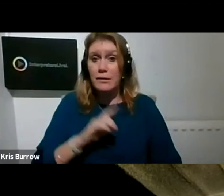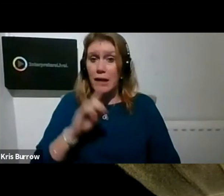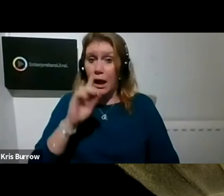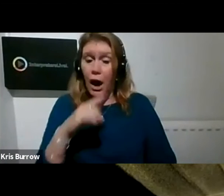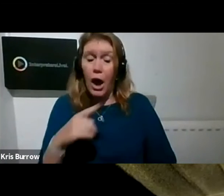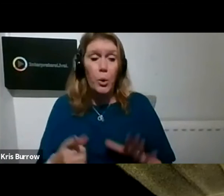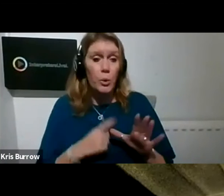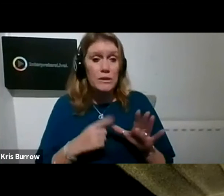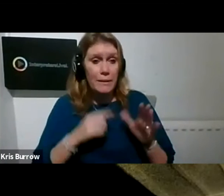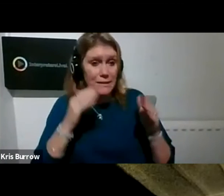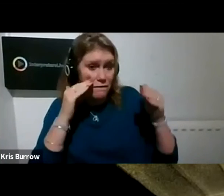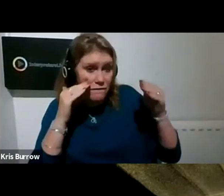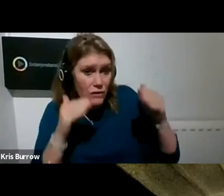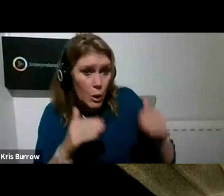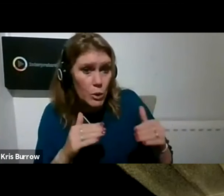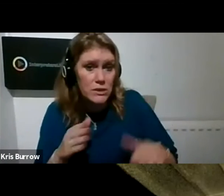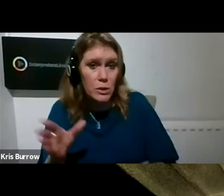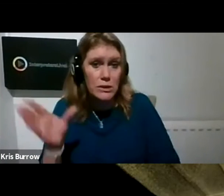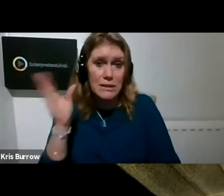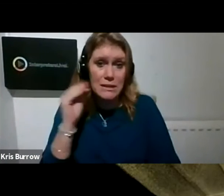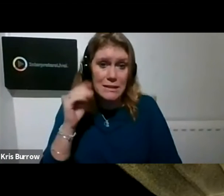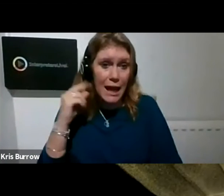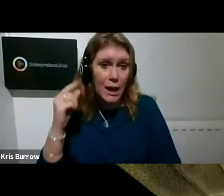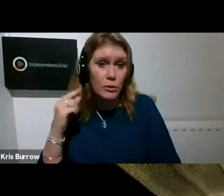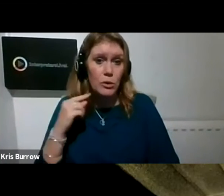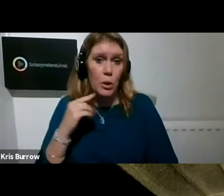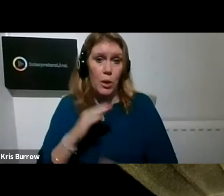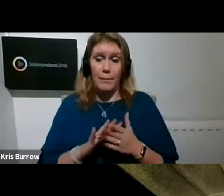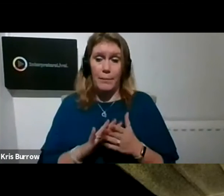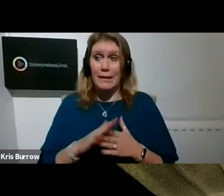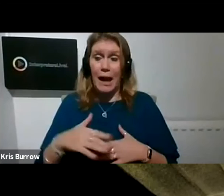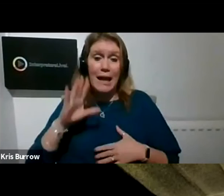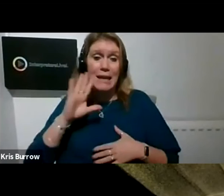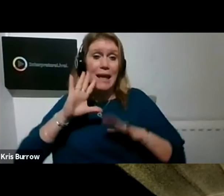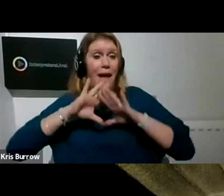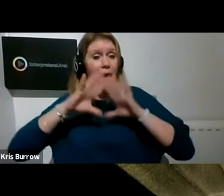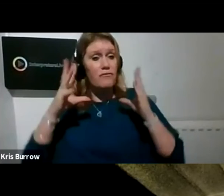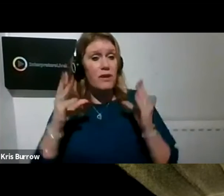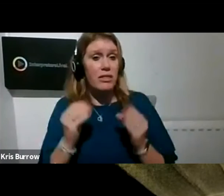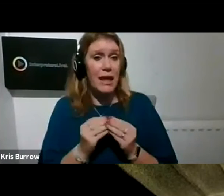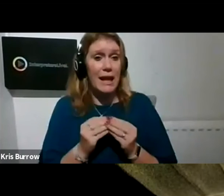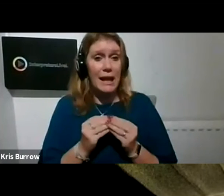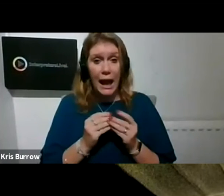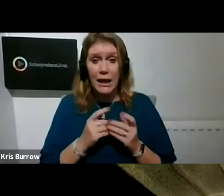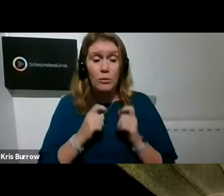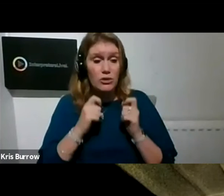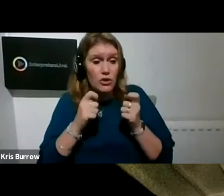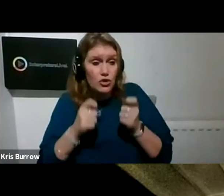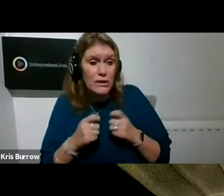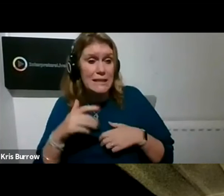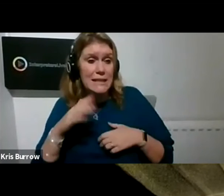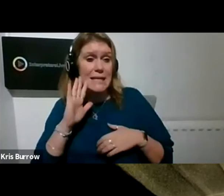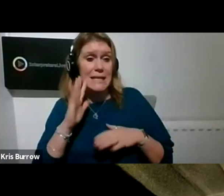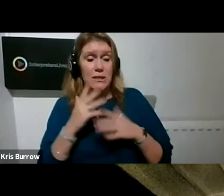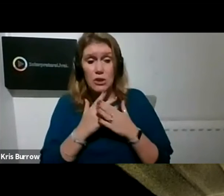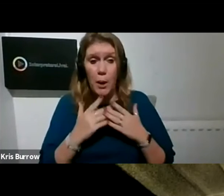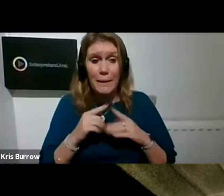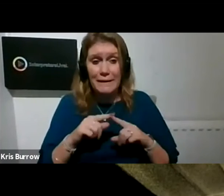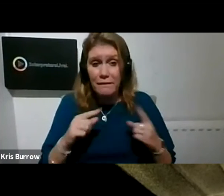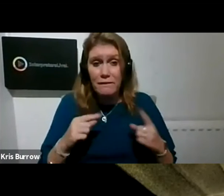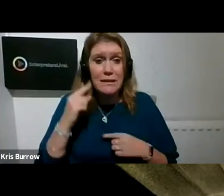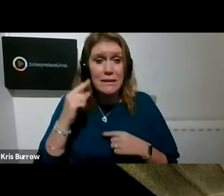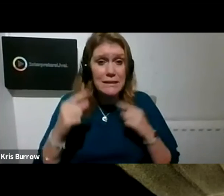automatically focus on sound, so I do literally hear everything. And it was just such a treat to hear so many tracks at once and so many different sounds.